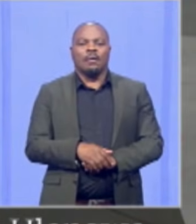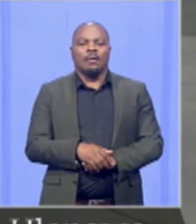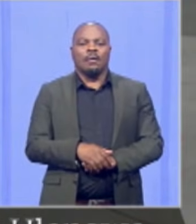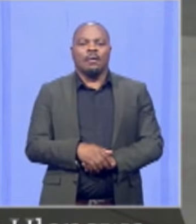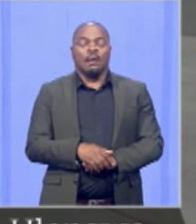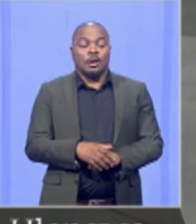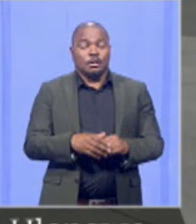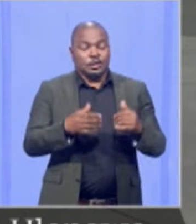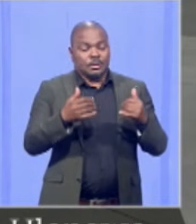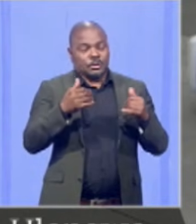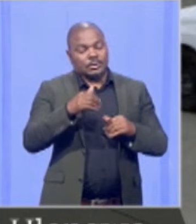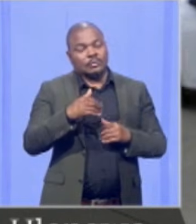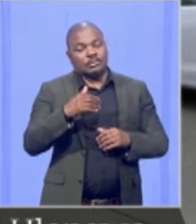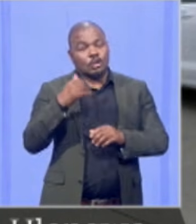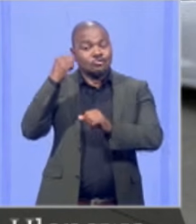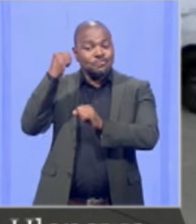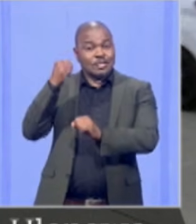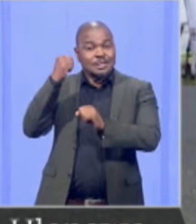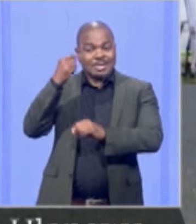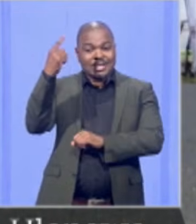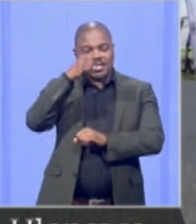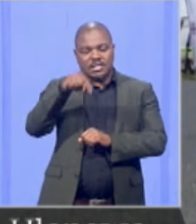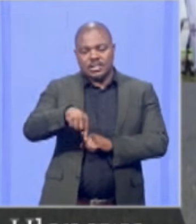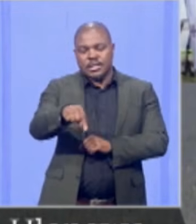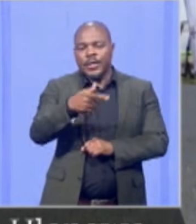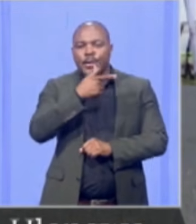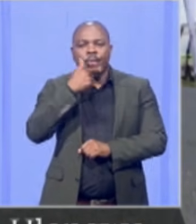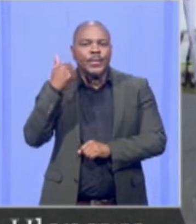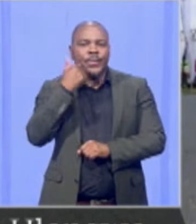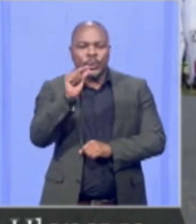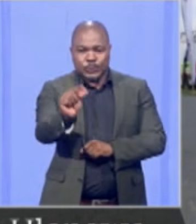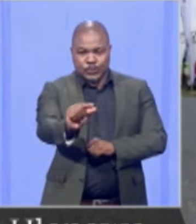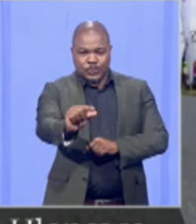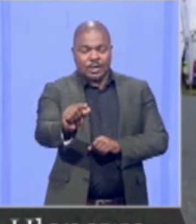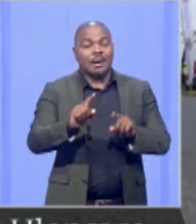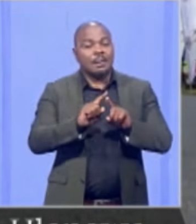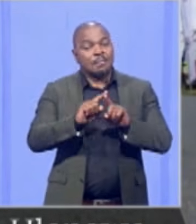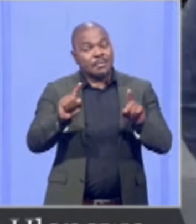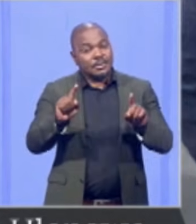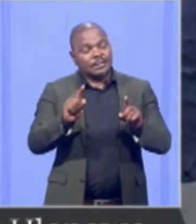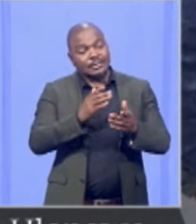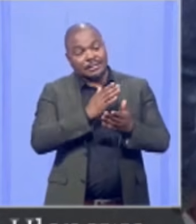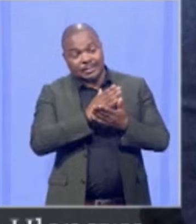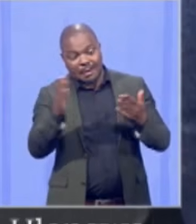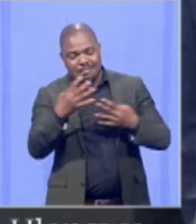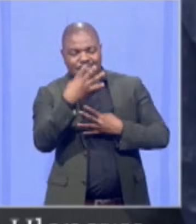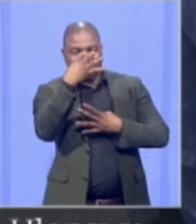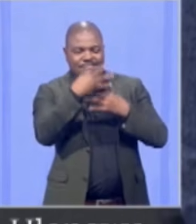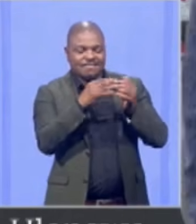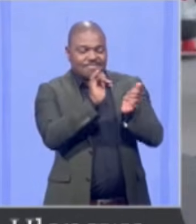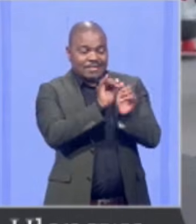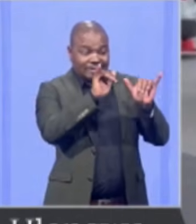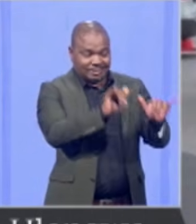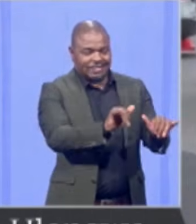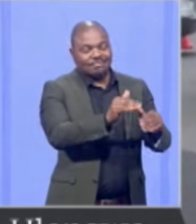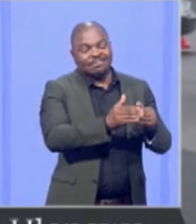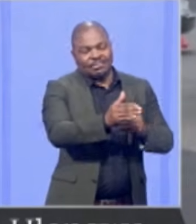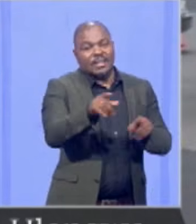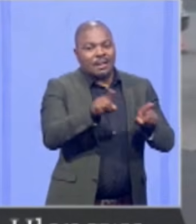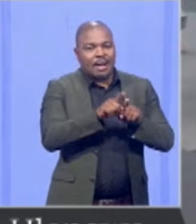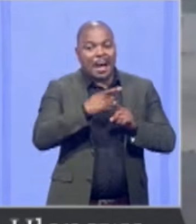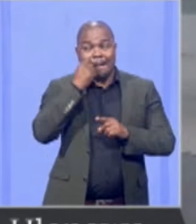there. Letsatsi la Keresemose le saletswe fela ke malatsi a sekae mme ba bangwe ba tlile go le jela kwa kgolegelong fela jaaka